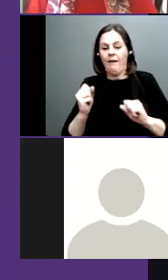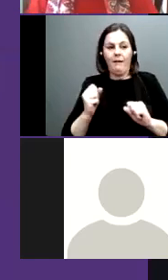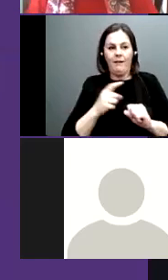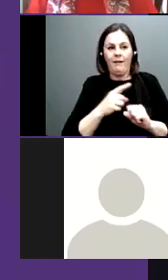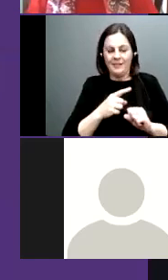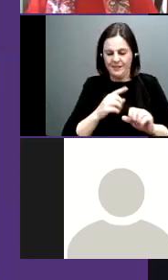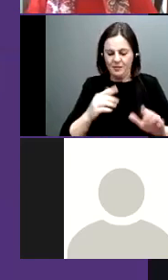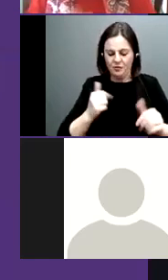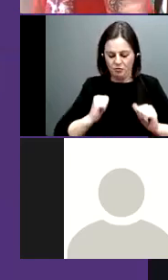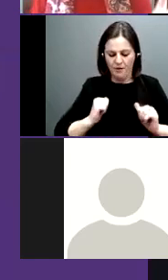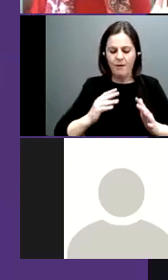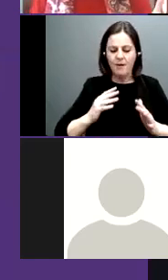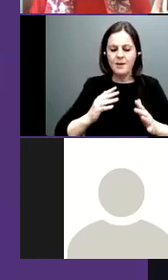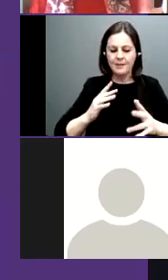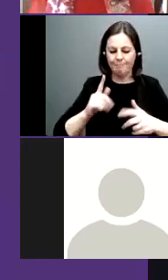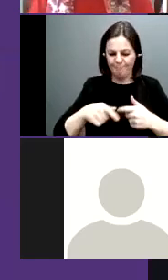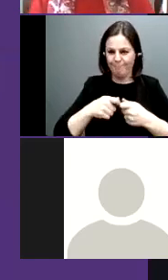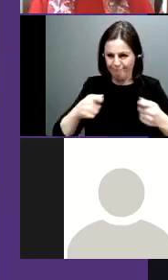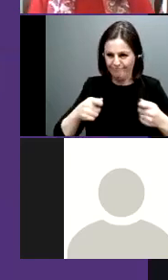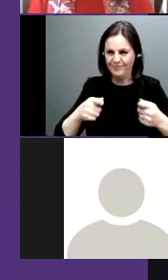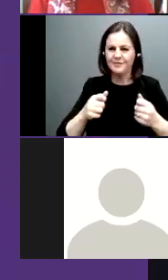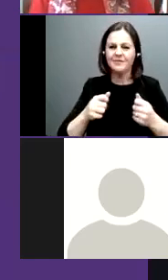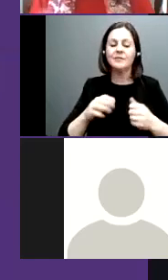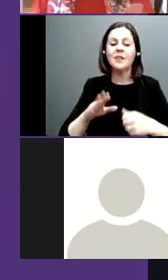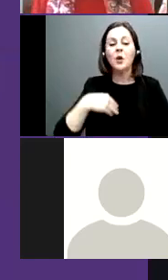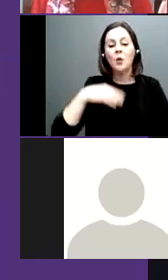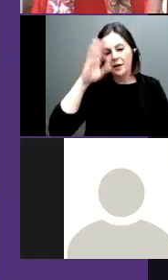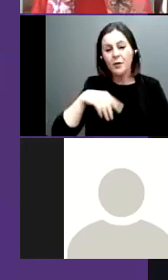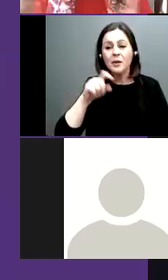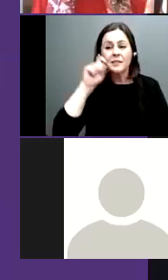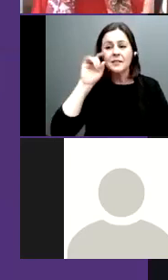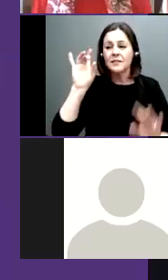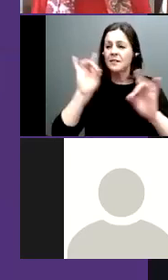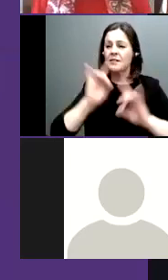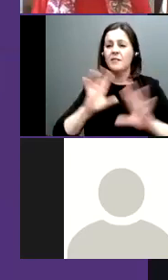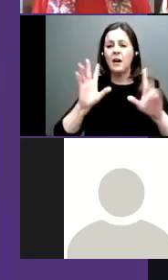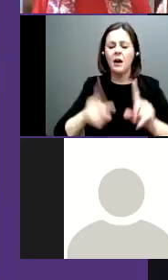balance. We know that sexual violence has an all-encompassing and